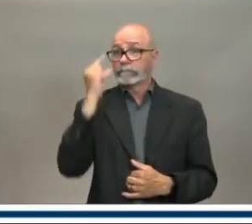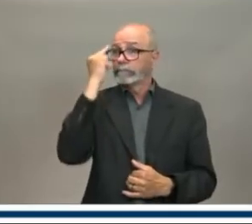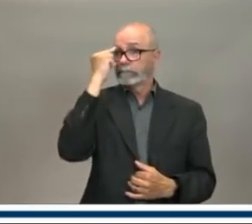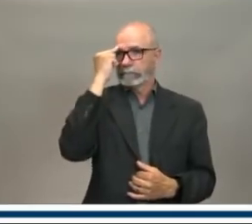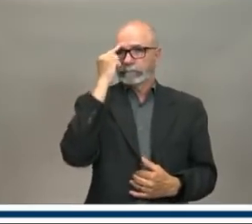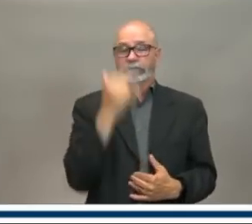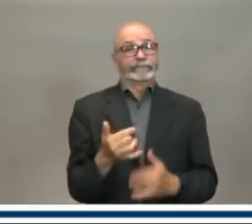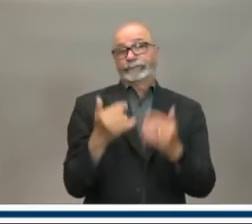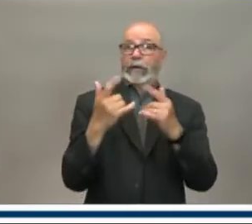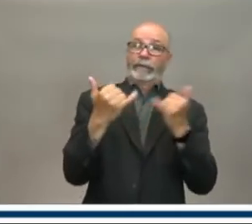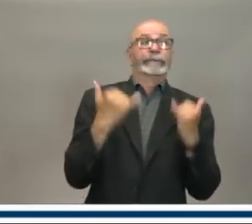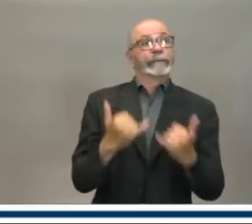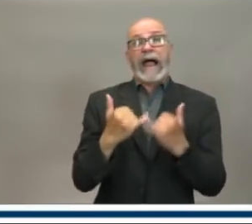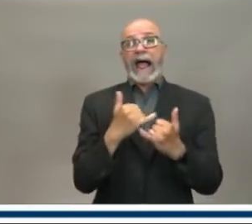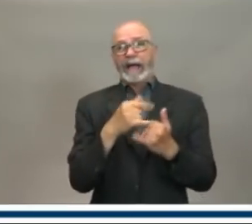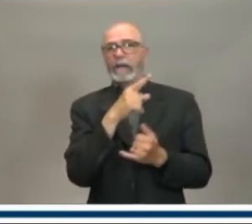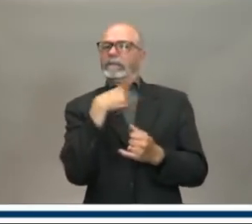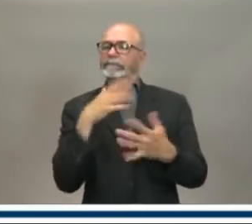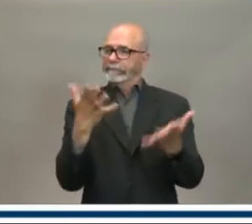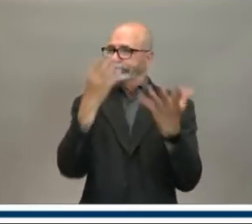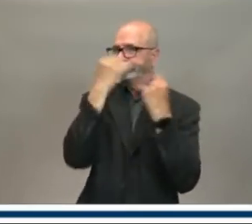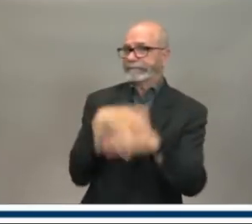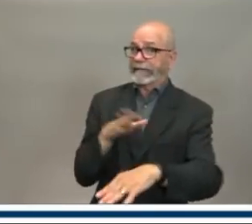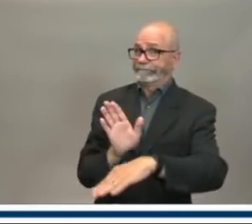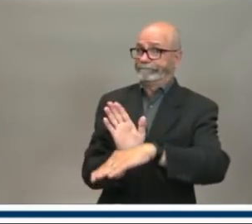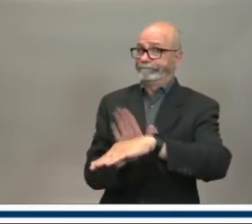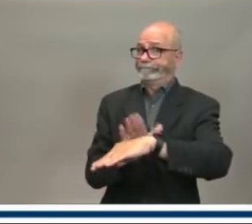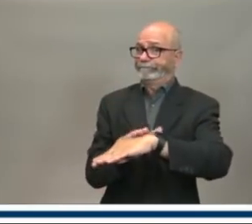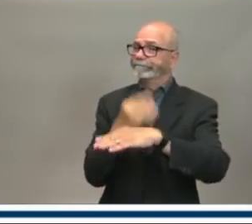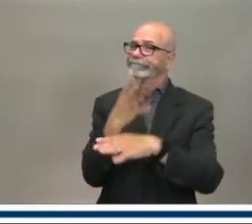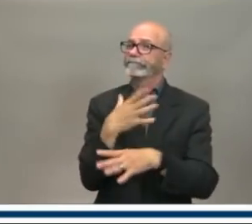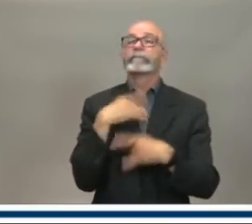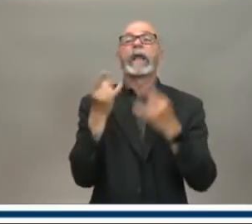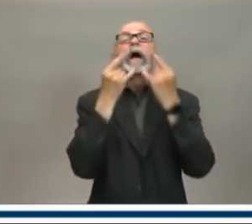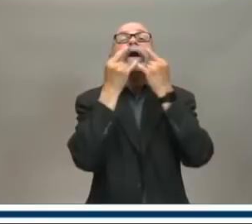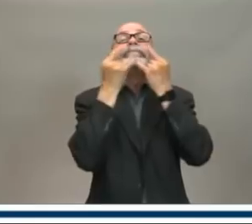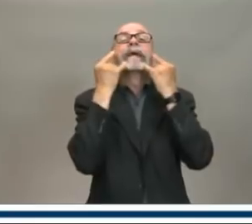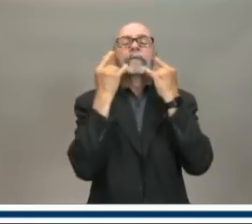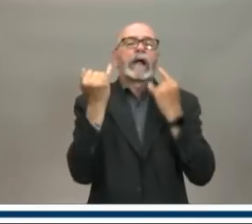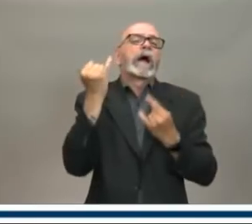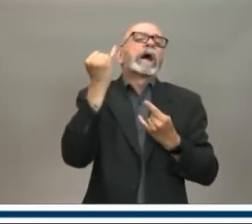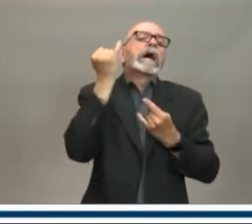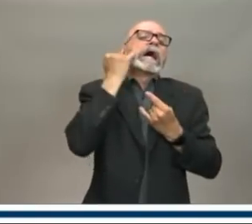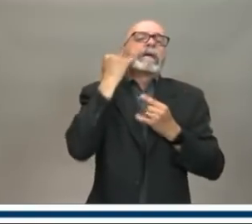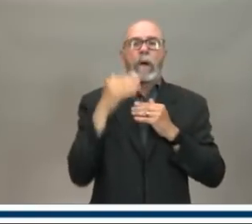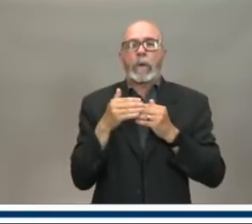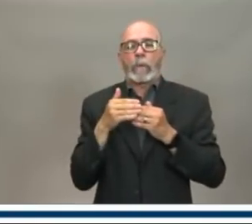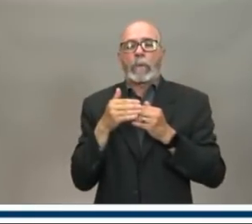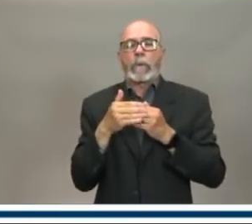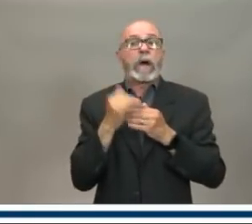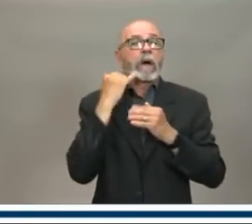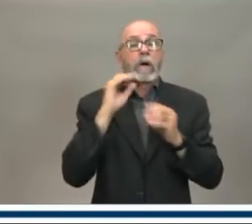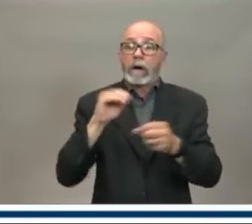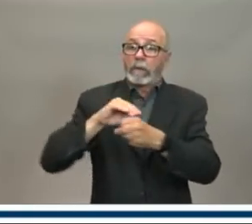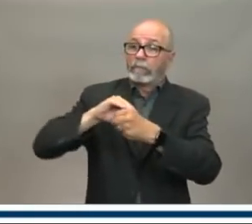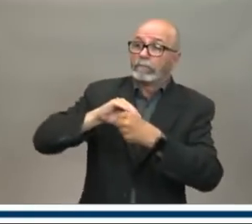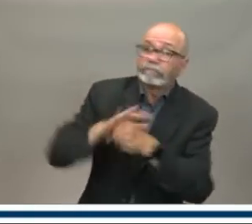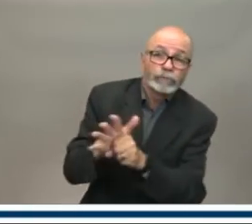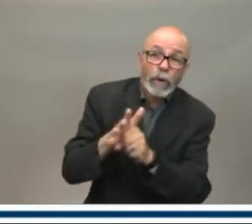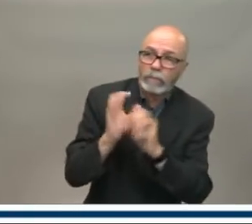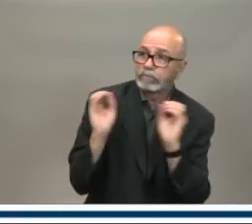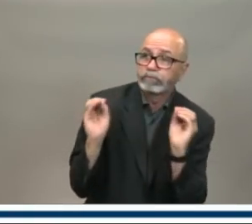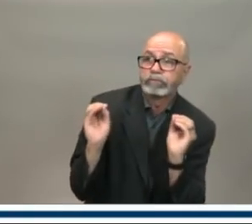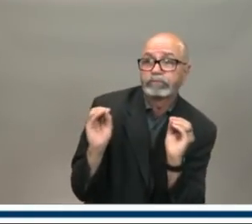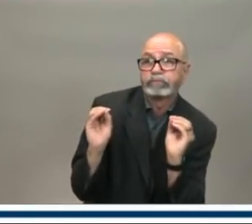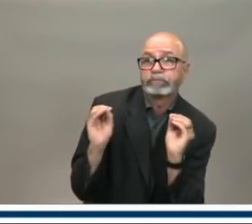how strong our recommendation is on masks depends on what the level of virus spread is. So in Nova Scotia, we're at right now that the public